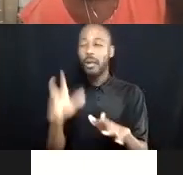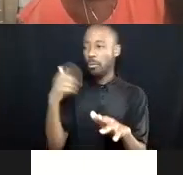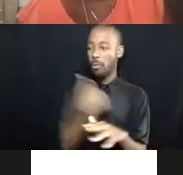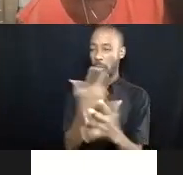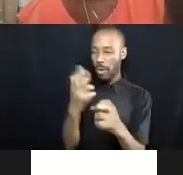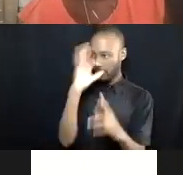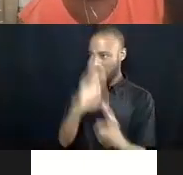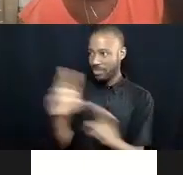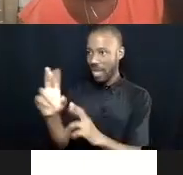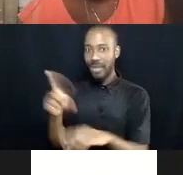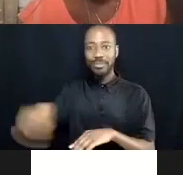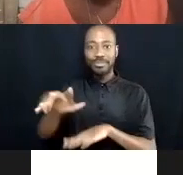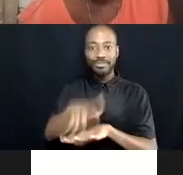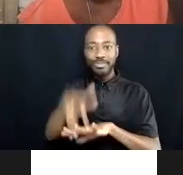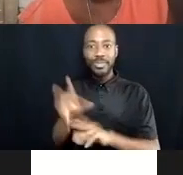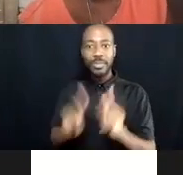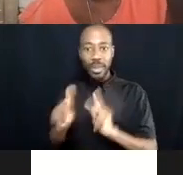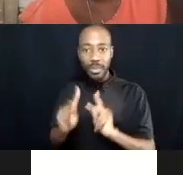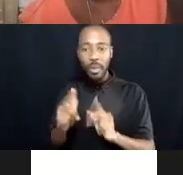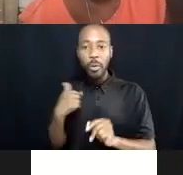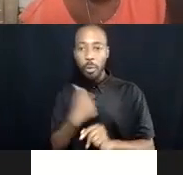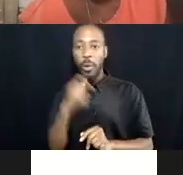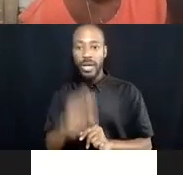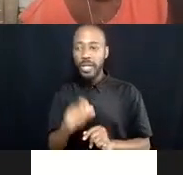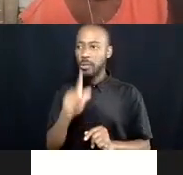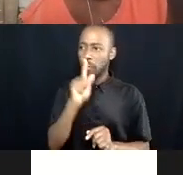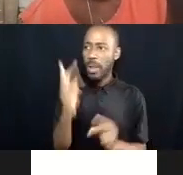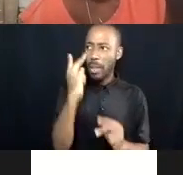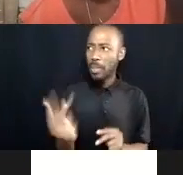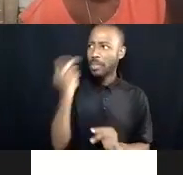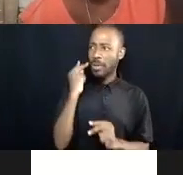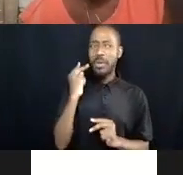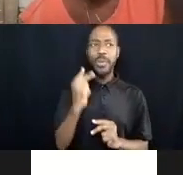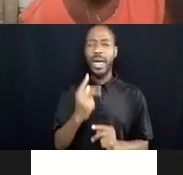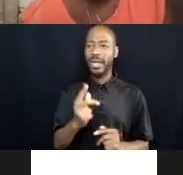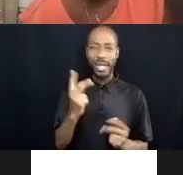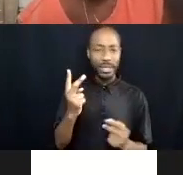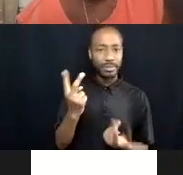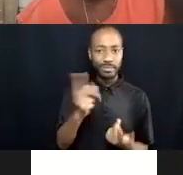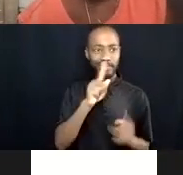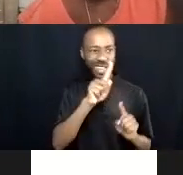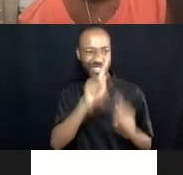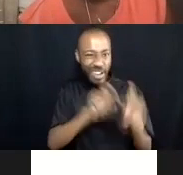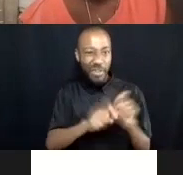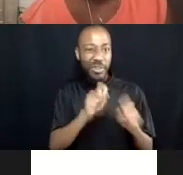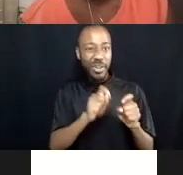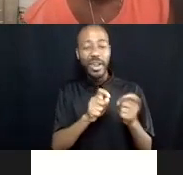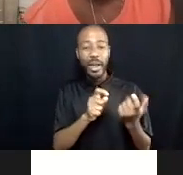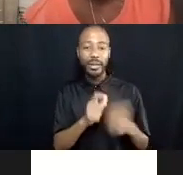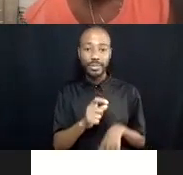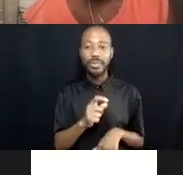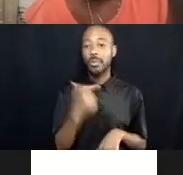collective responsibility to critically interrogate the colonial histories and present day implications of this, and to honor, protect,